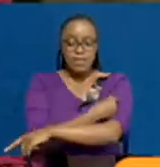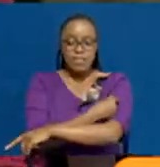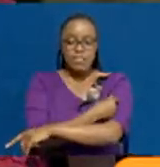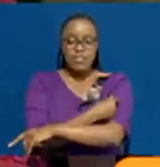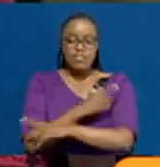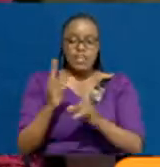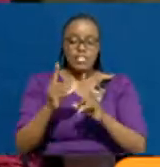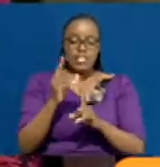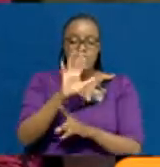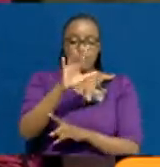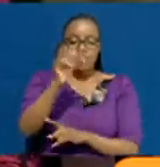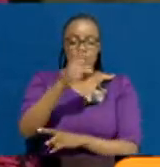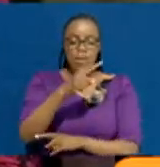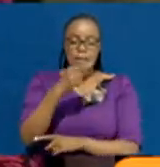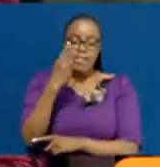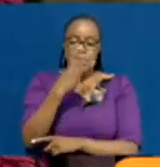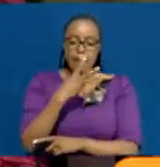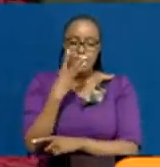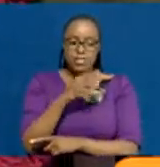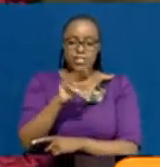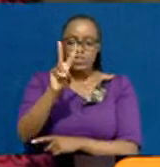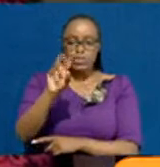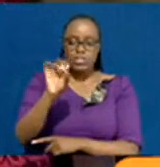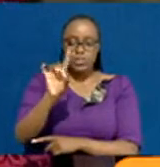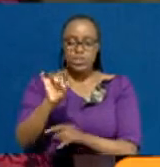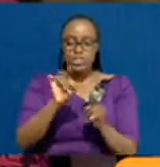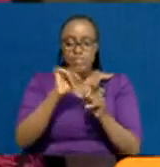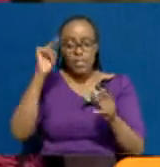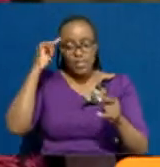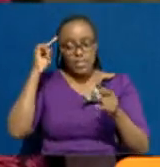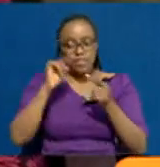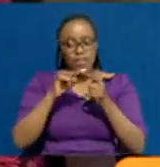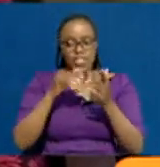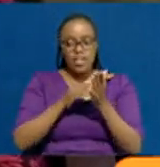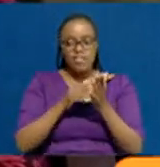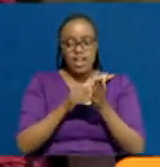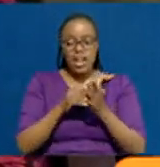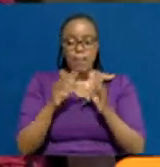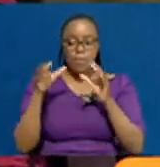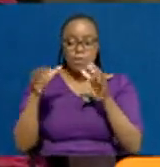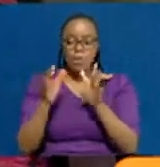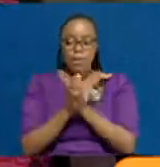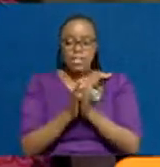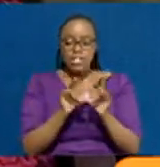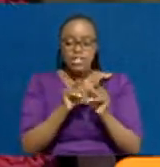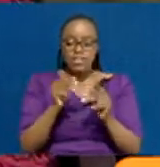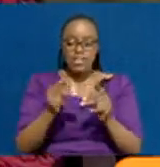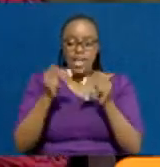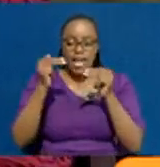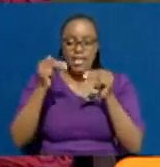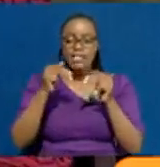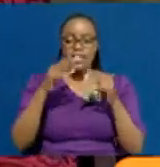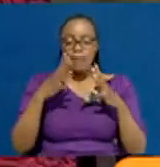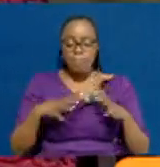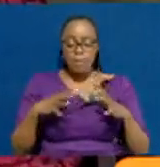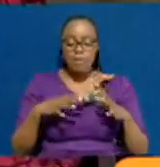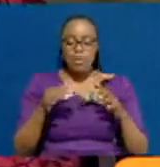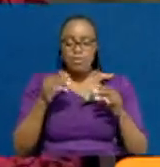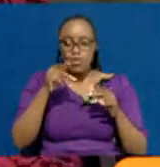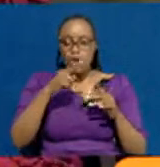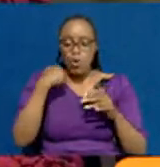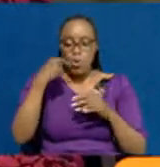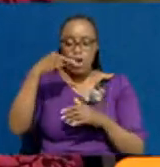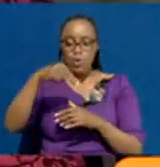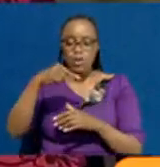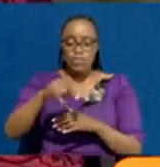5th of March 2021. And we targeted the vulnerable population and the high-risk population who already qualified for